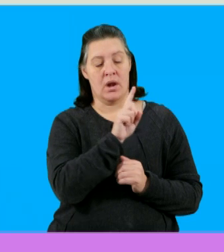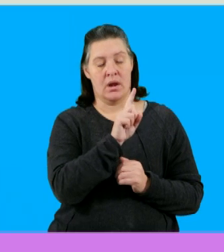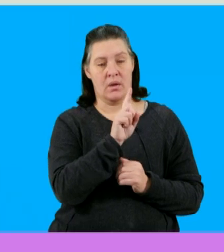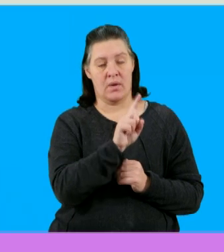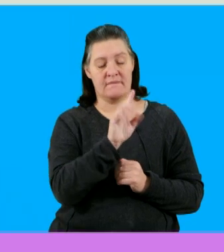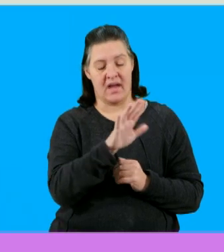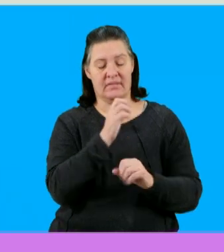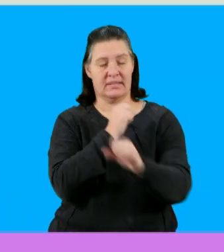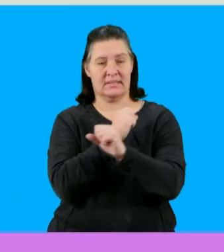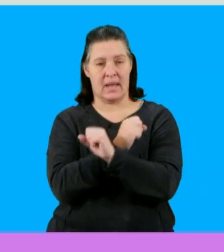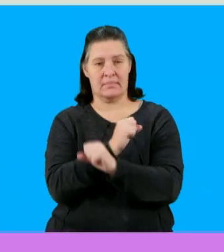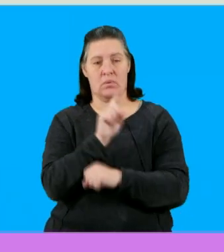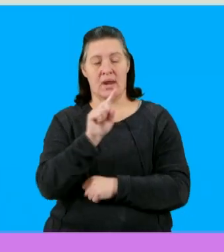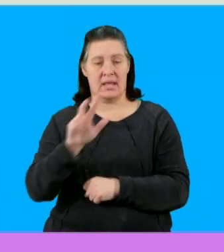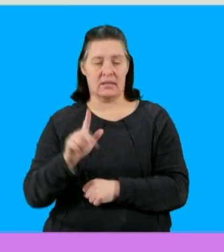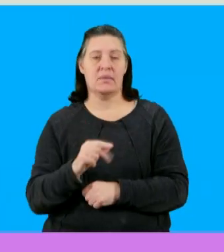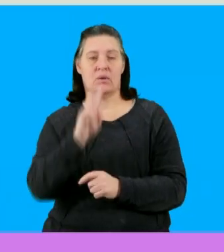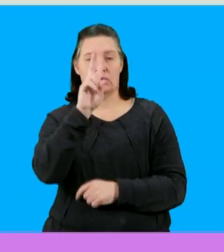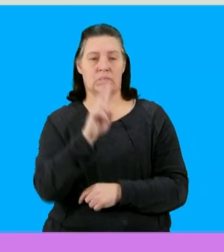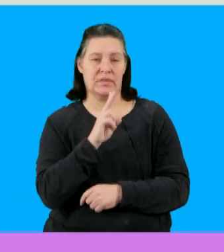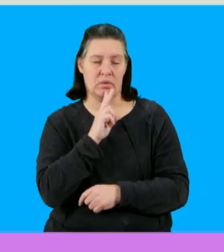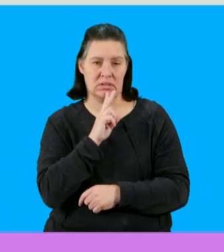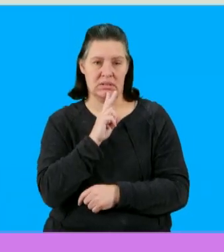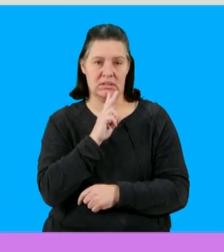will give us a total of